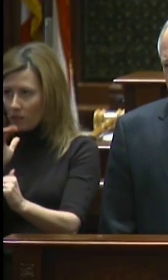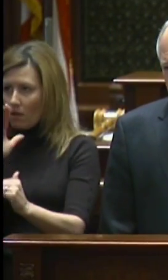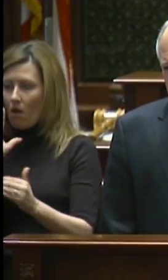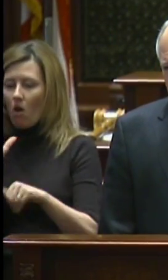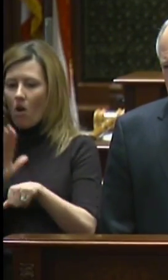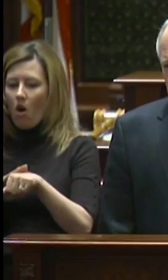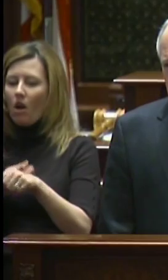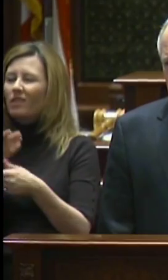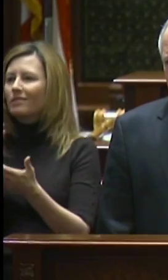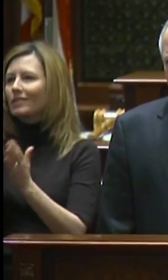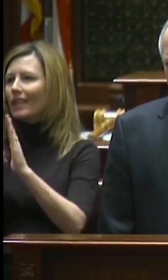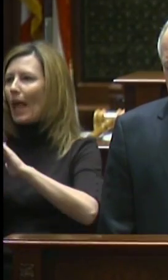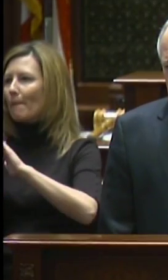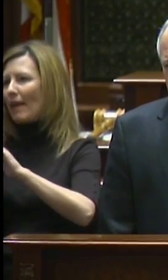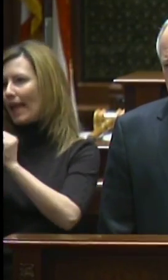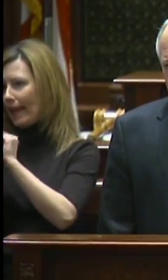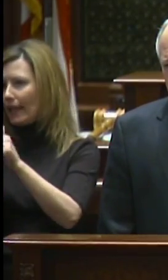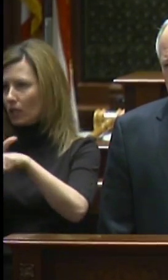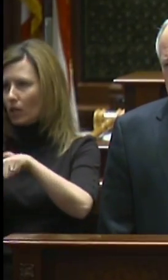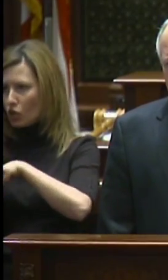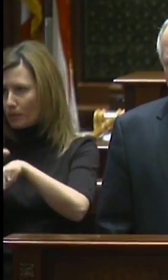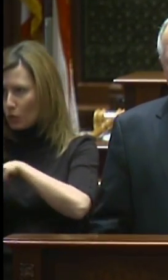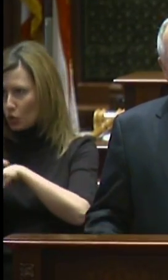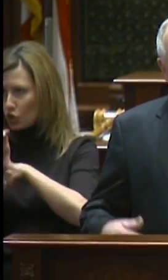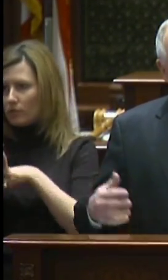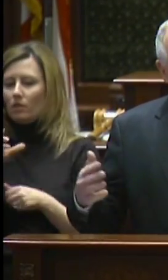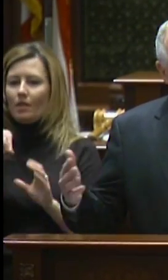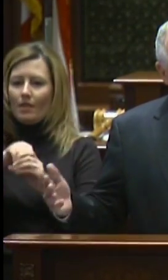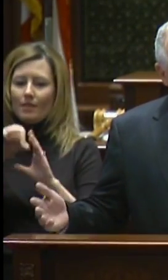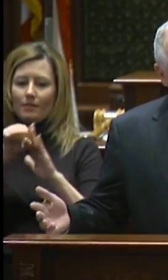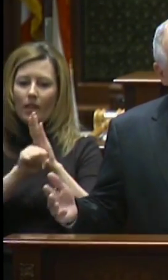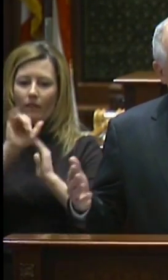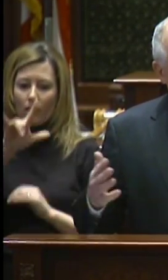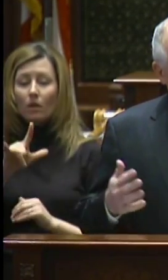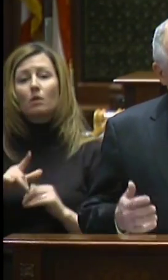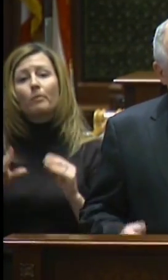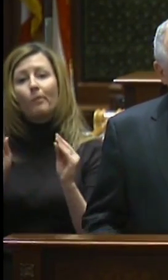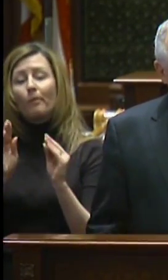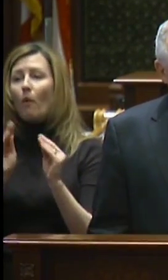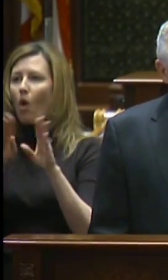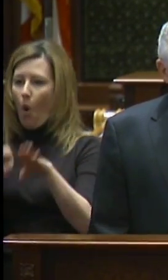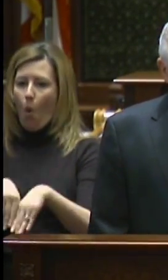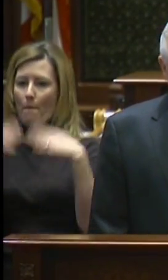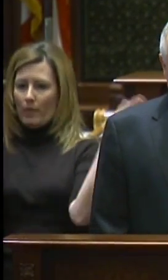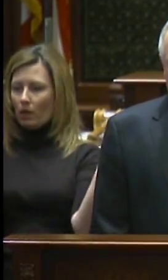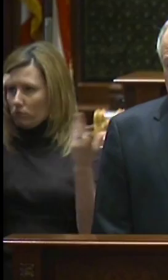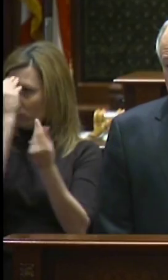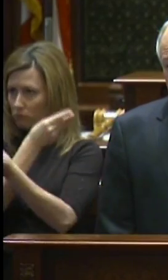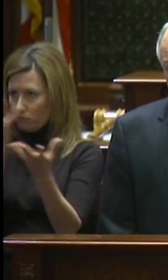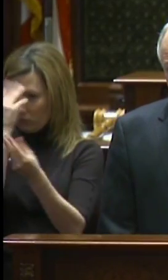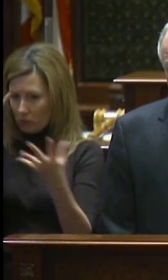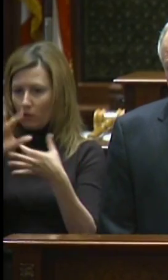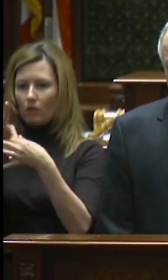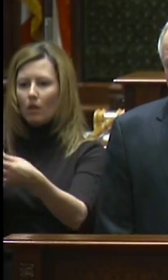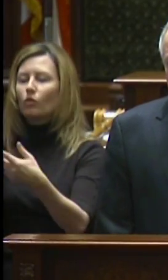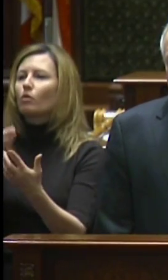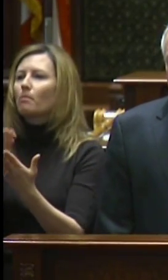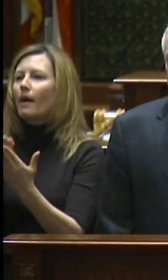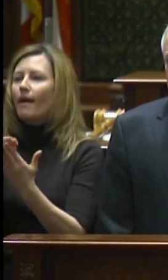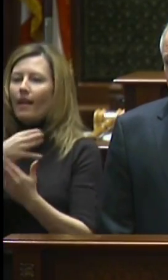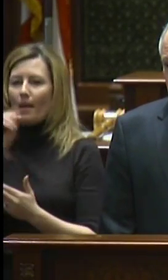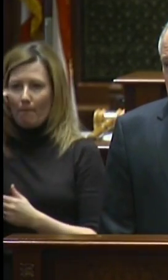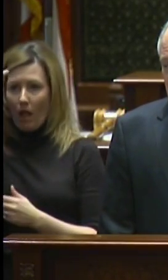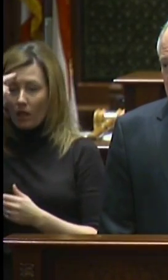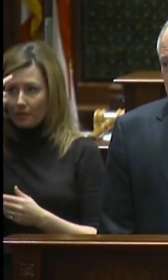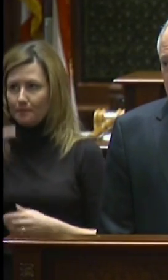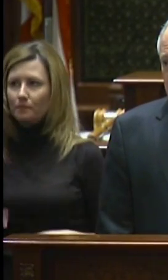campaign contributions in the state of Illinois, and much more disclosure and openness with respect to money and politics. I think